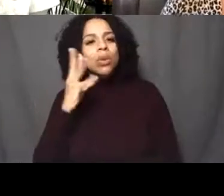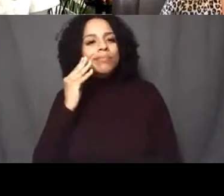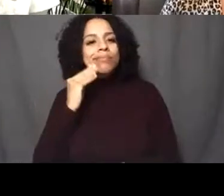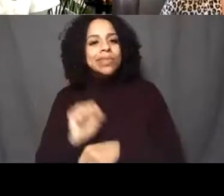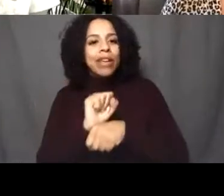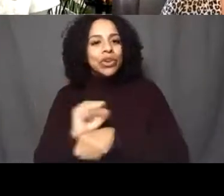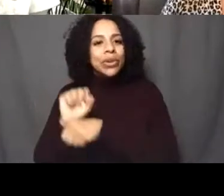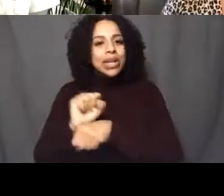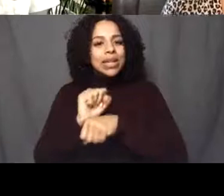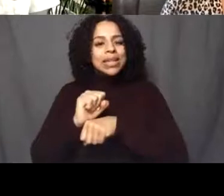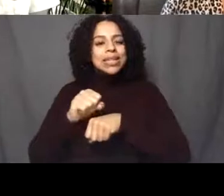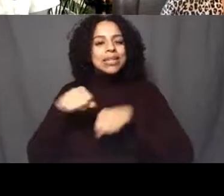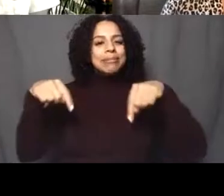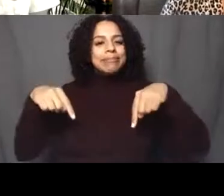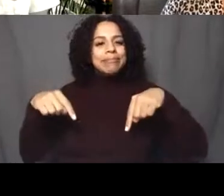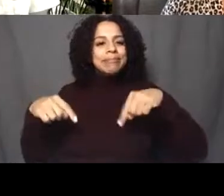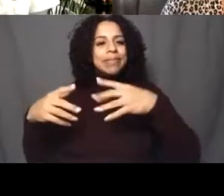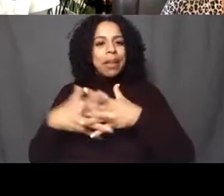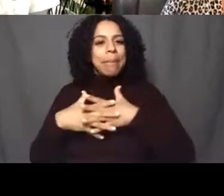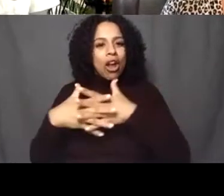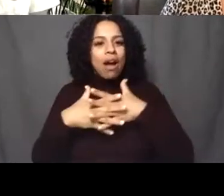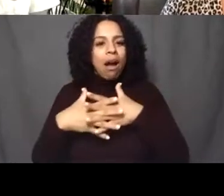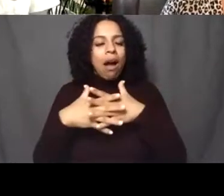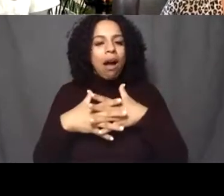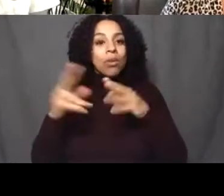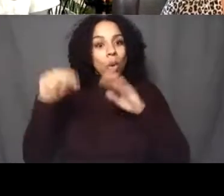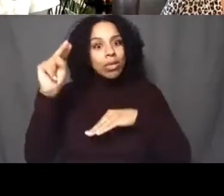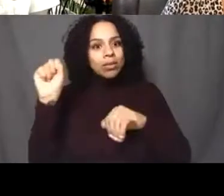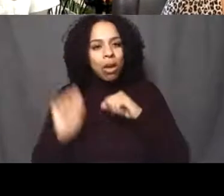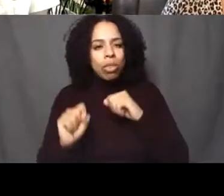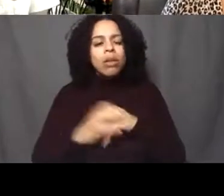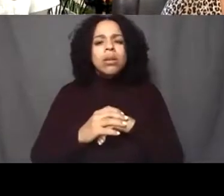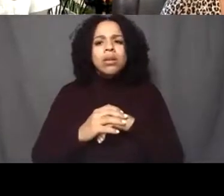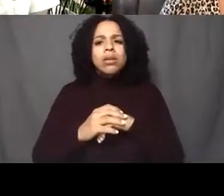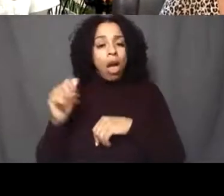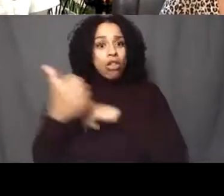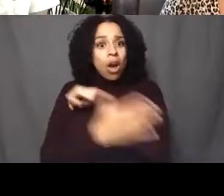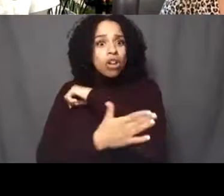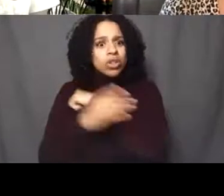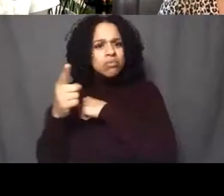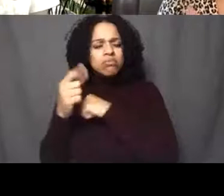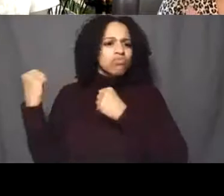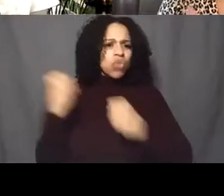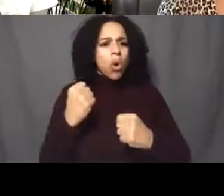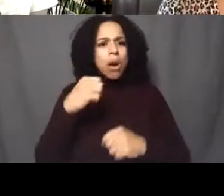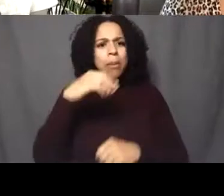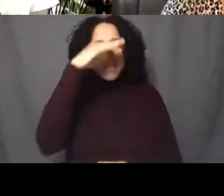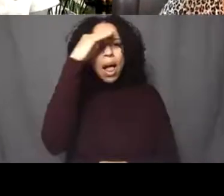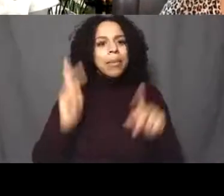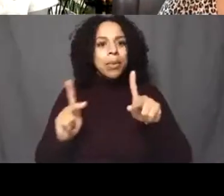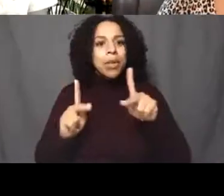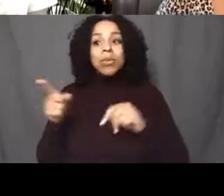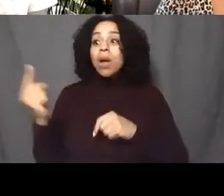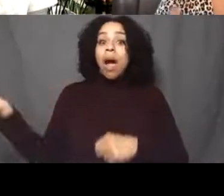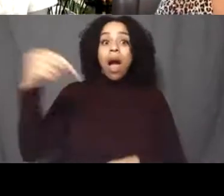Americas is that those other countries are majority Black countries. So when they come here, they proudly carry their